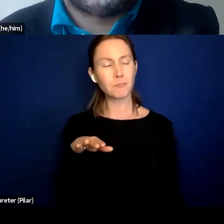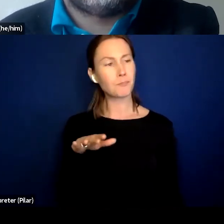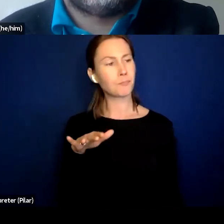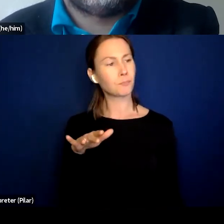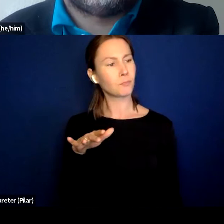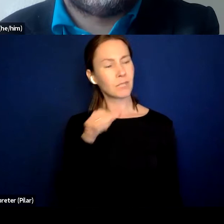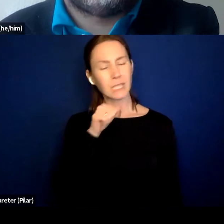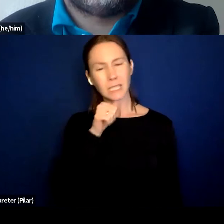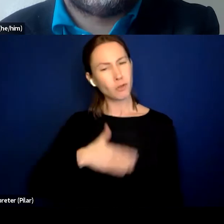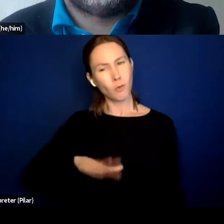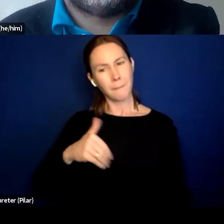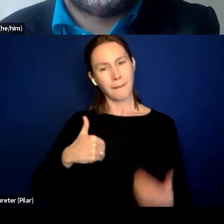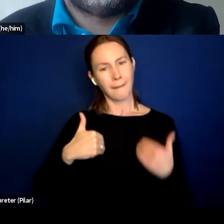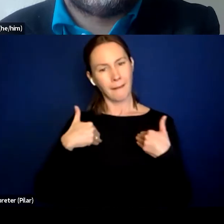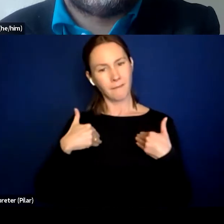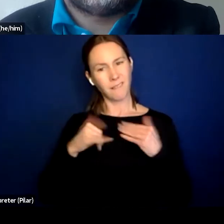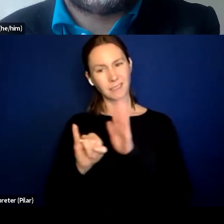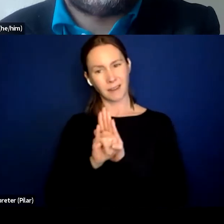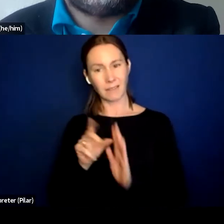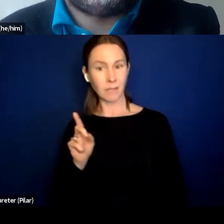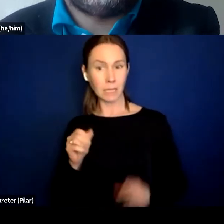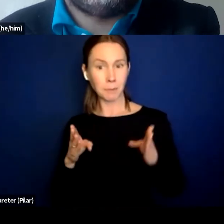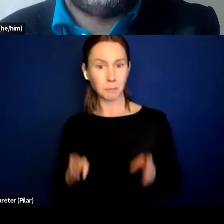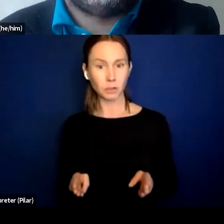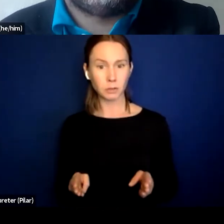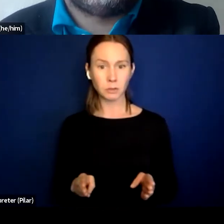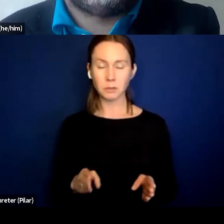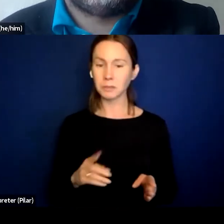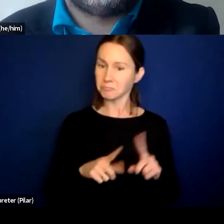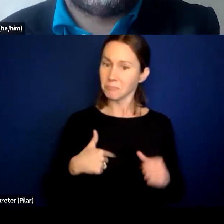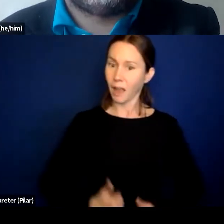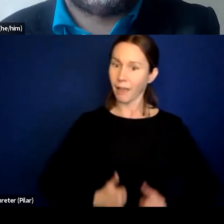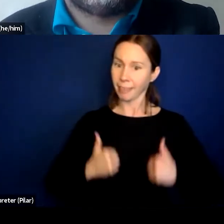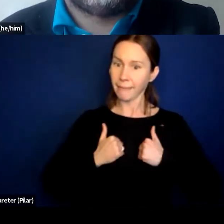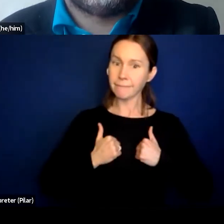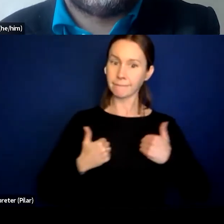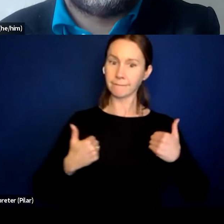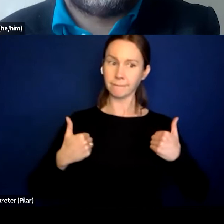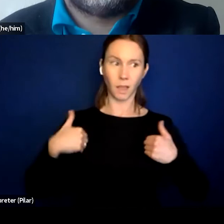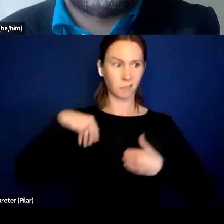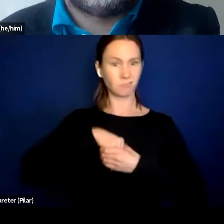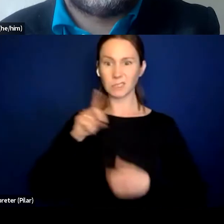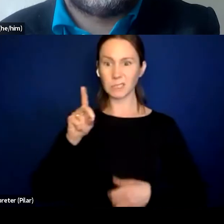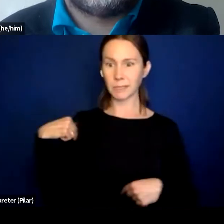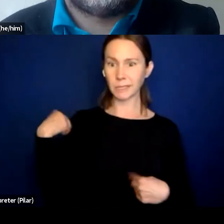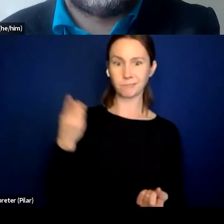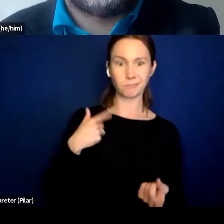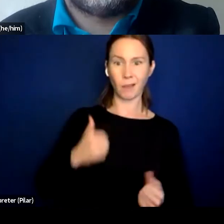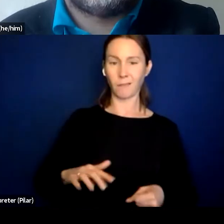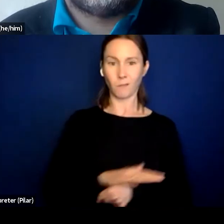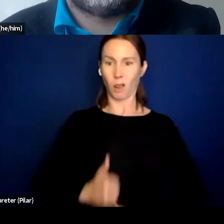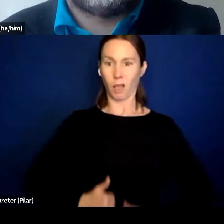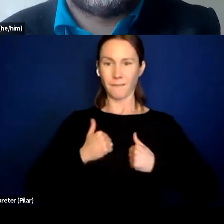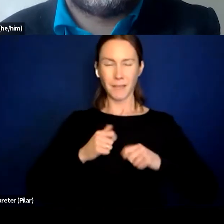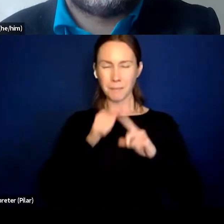with the identity of a disabled person, although I have lived with disability my whole life, there is this